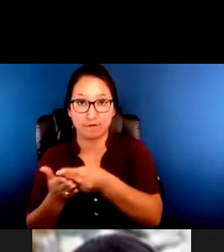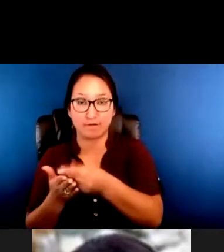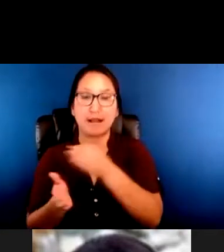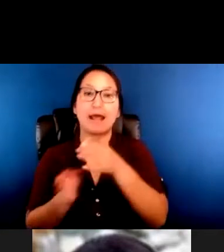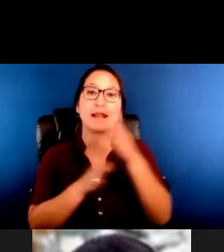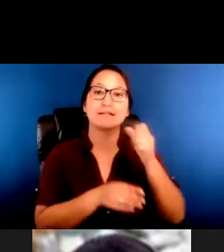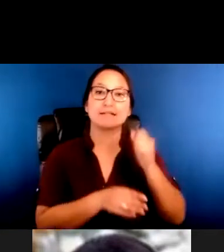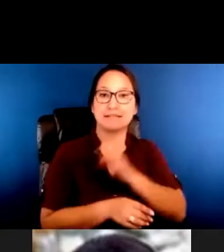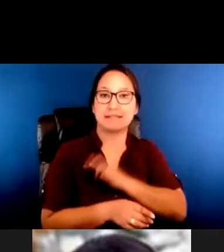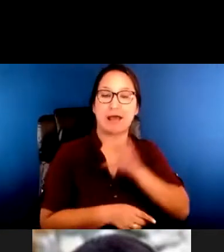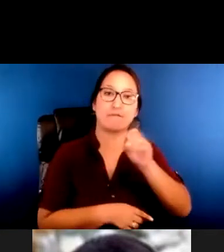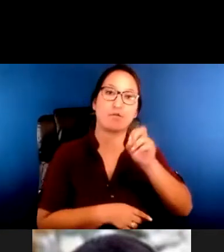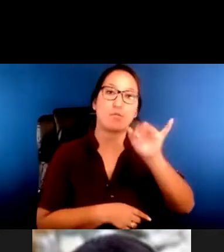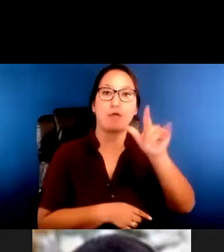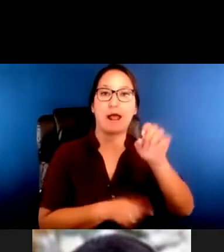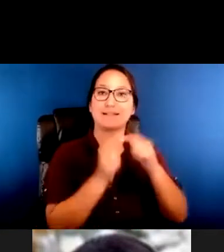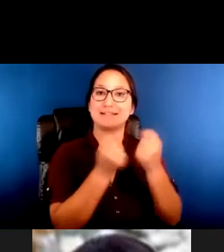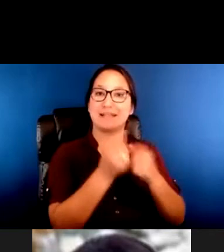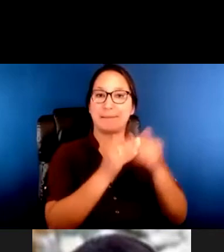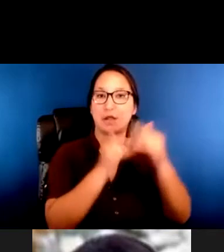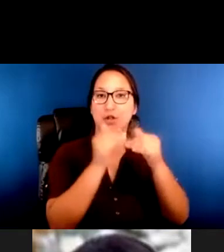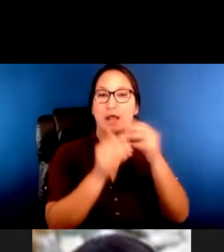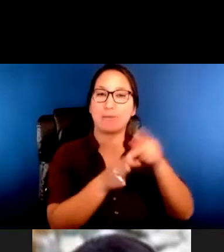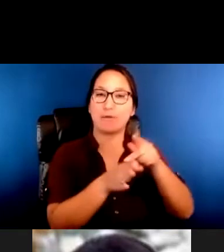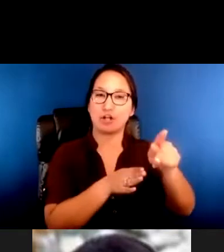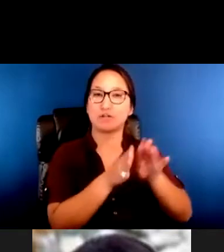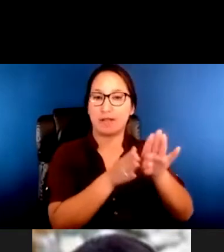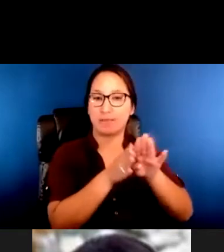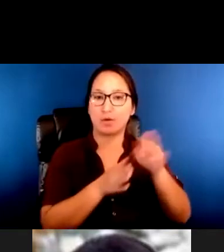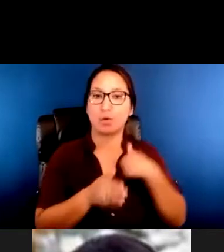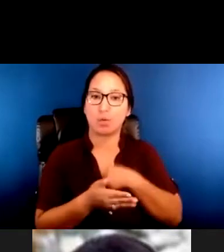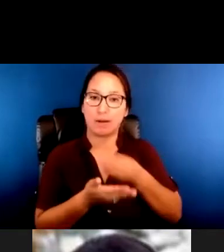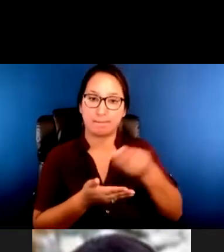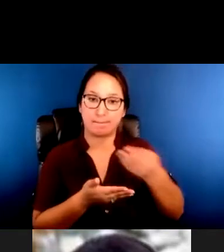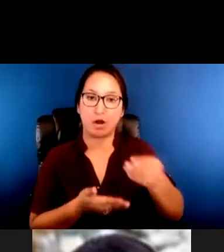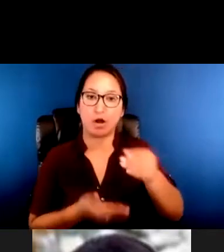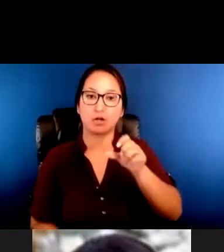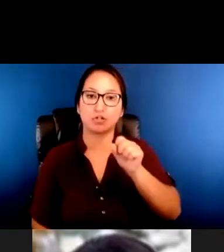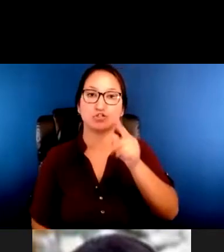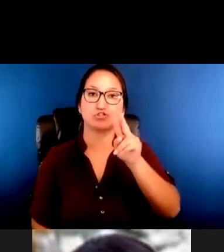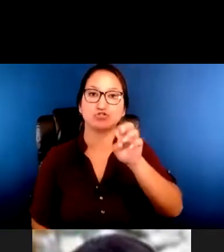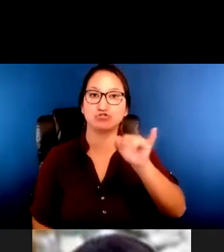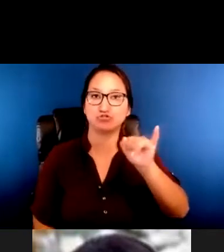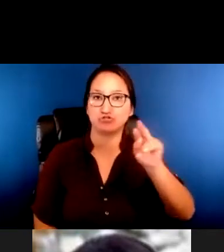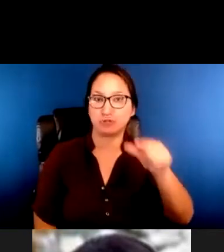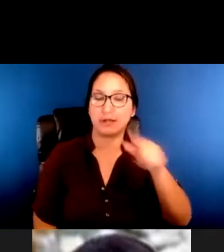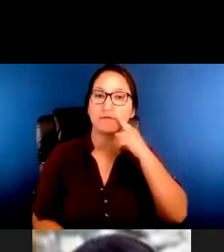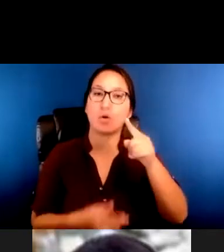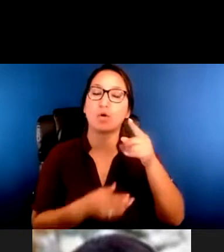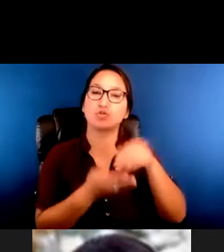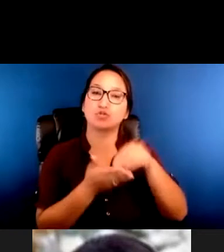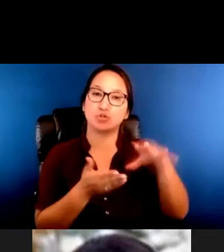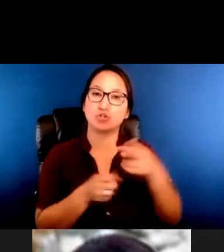team building, and professional development, where we bought the string sets for the students to use on Culture Day. The total expenses were